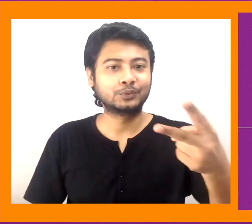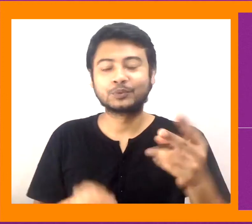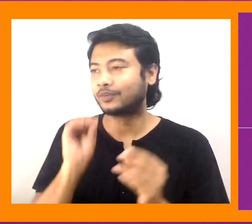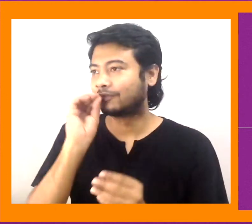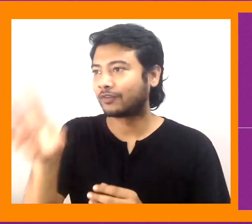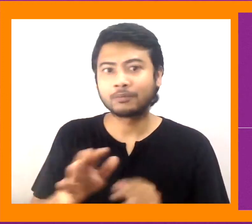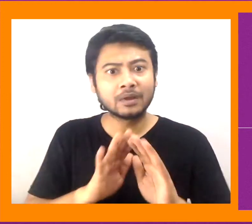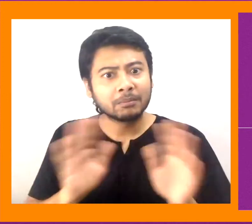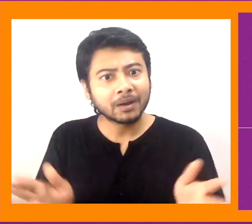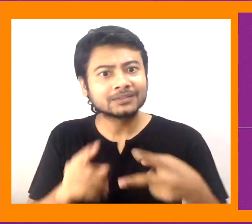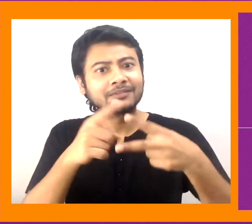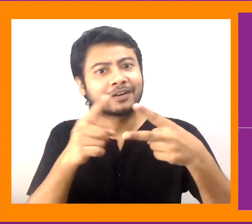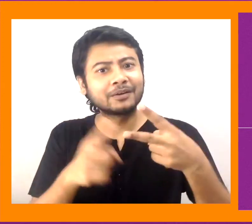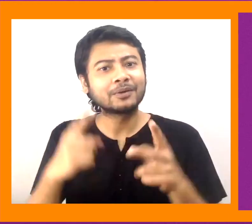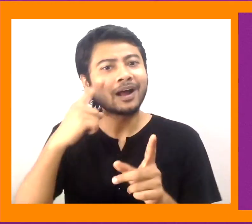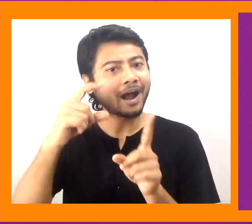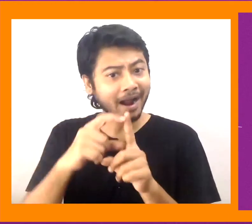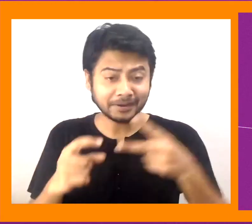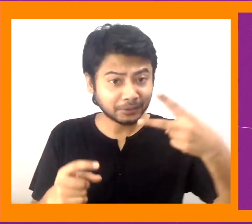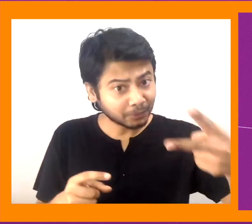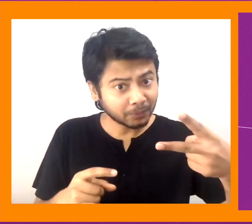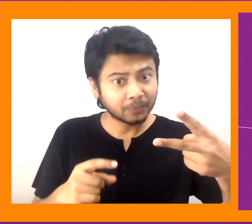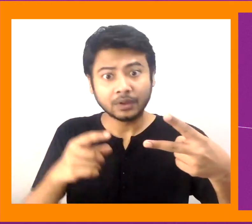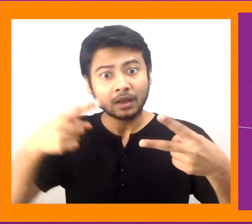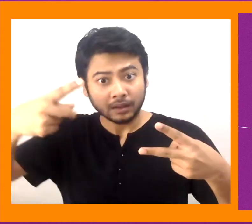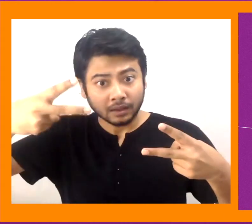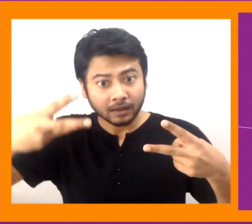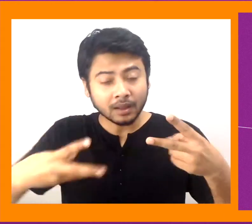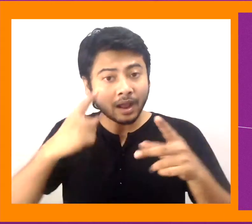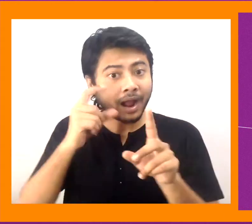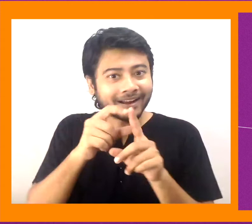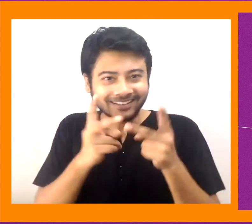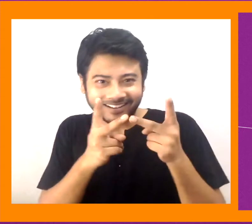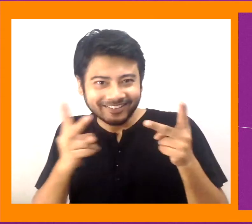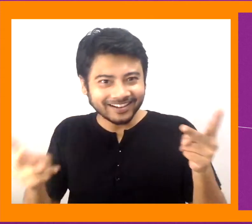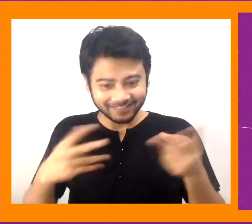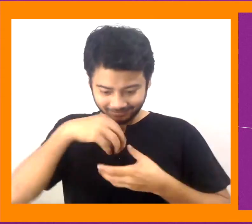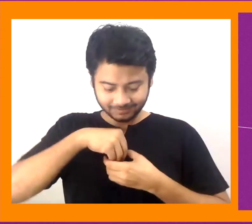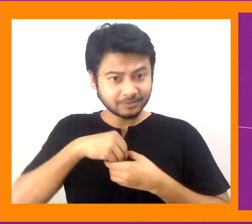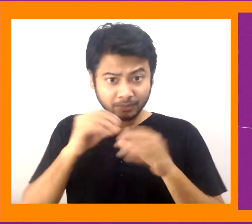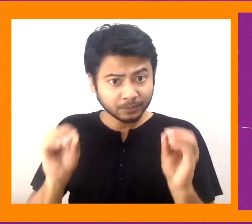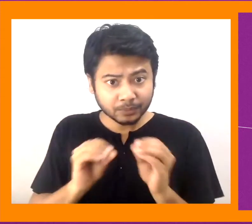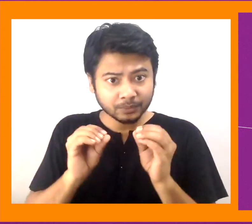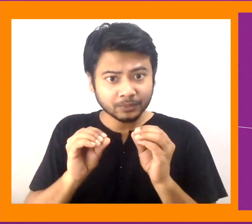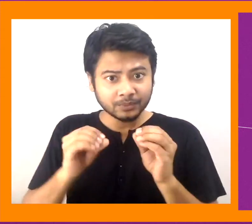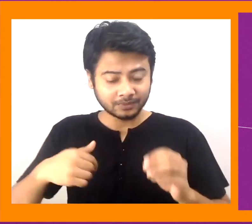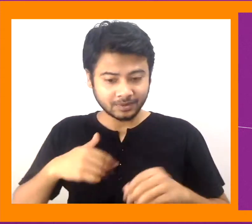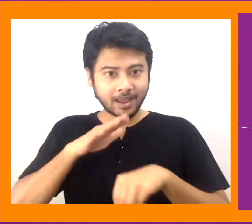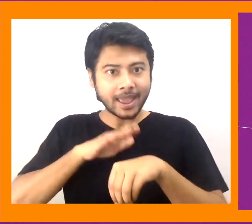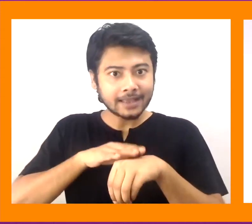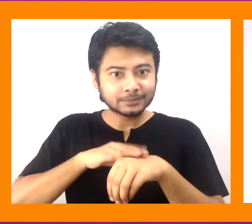only limited to our names and occupation? Or are there other aspects of our identity that define our experience of living in this